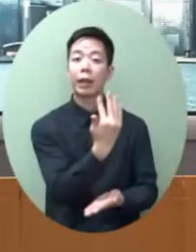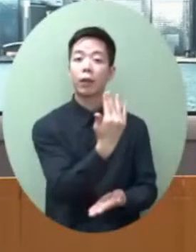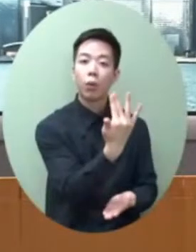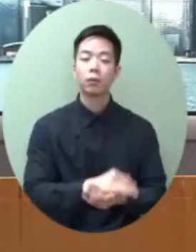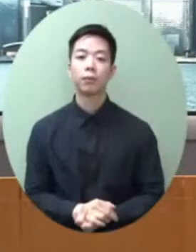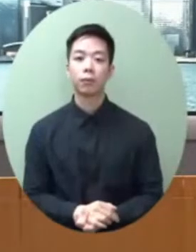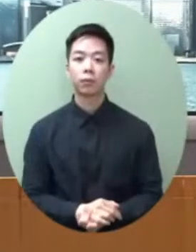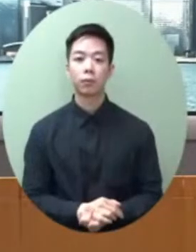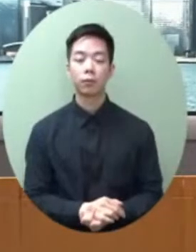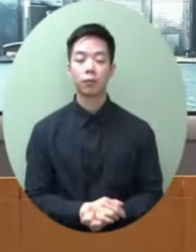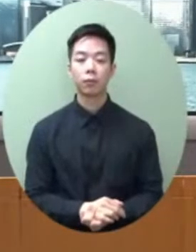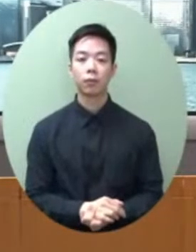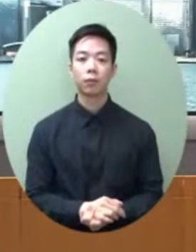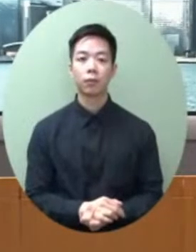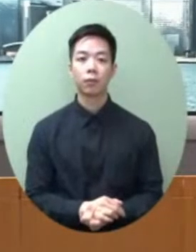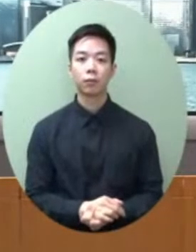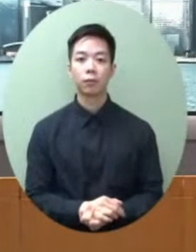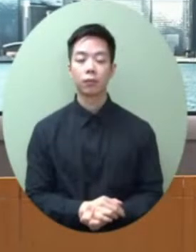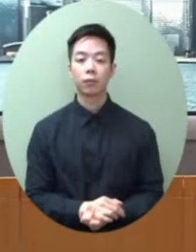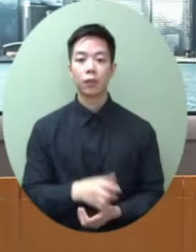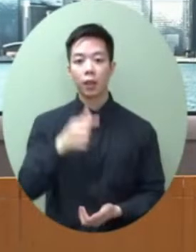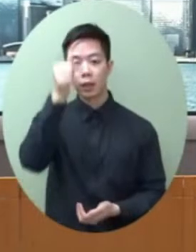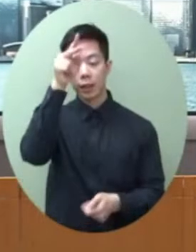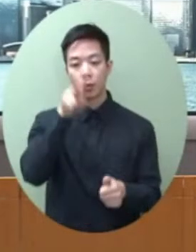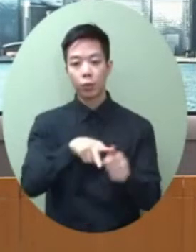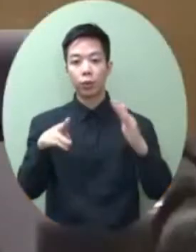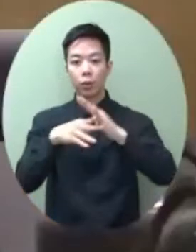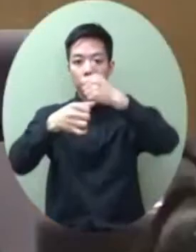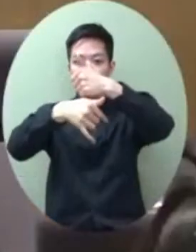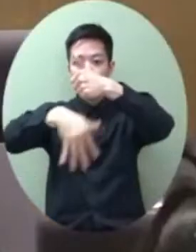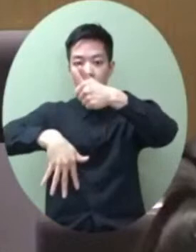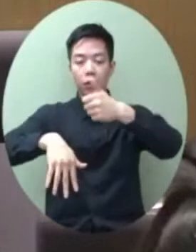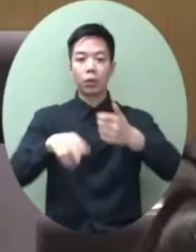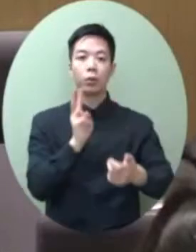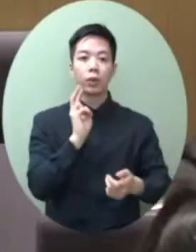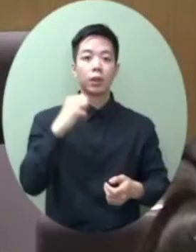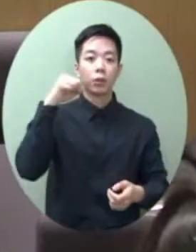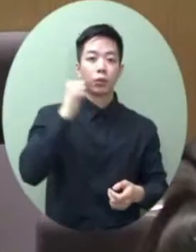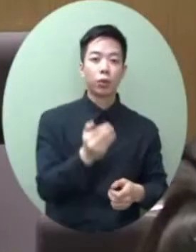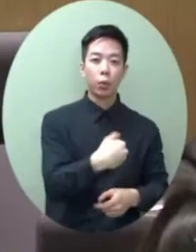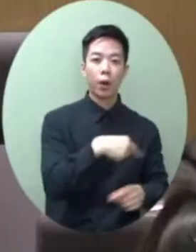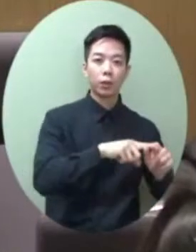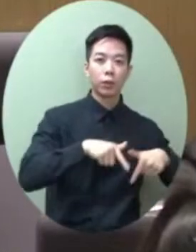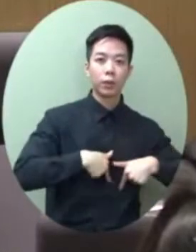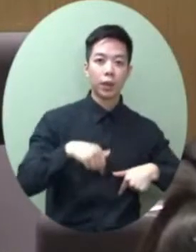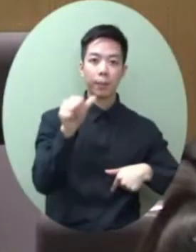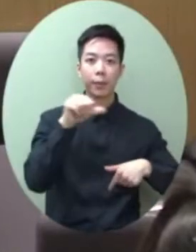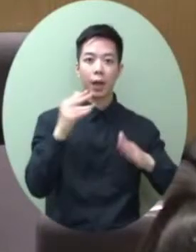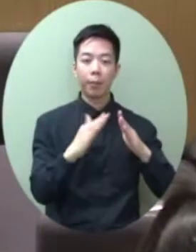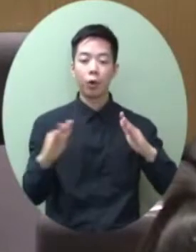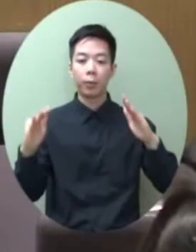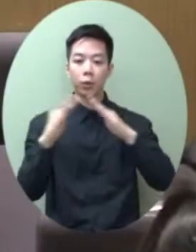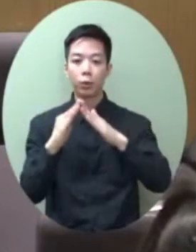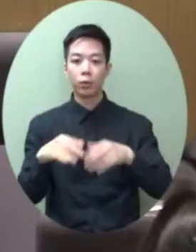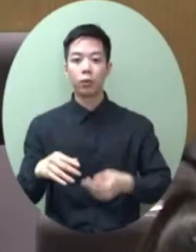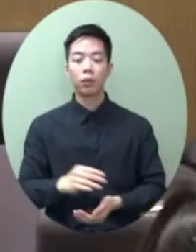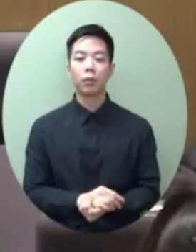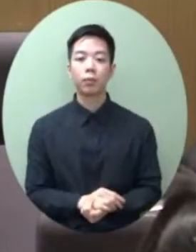many are waiting at home for treatment? And also, Penny's Bay, Asia World